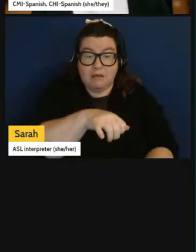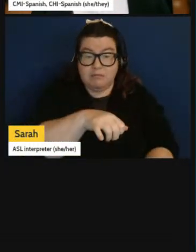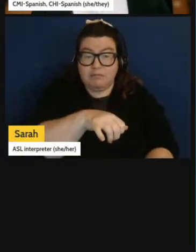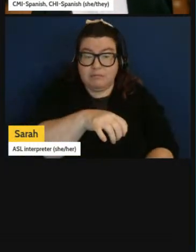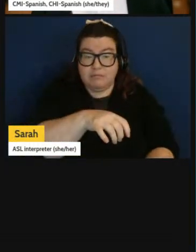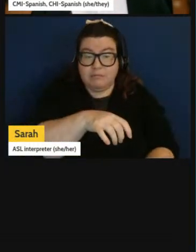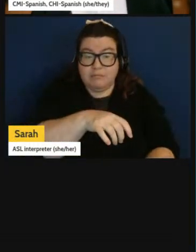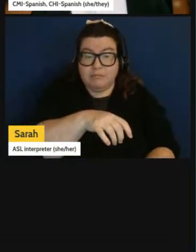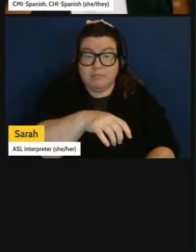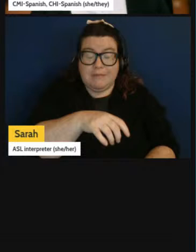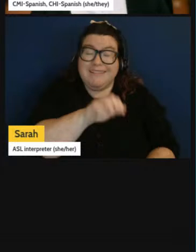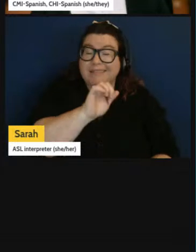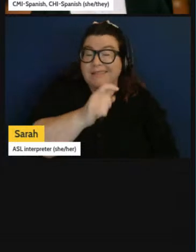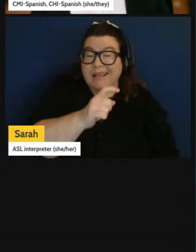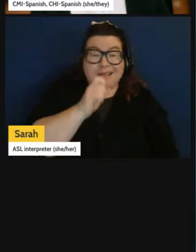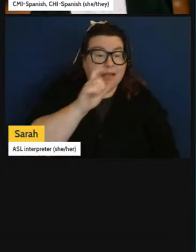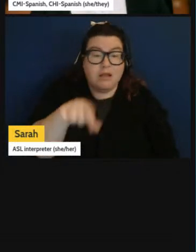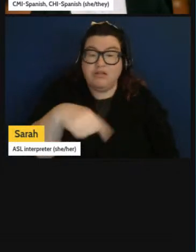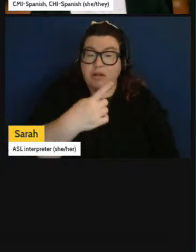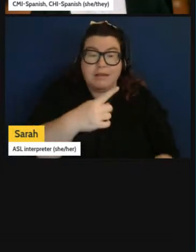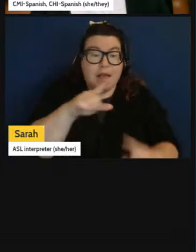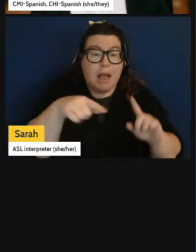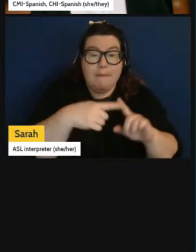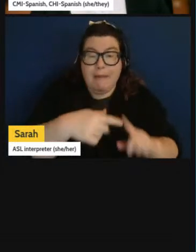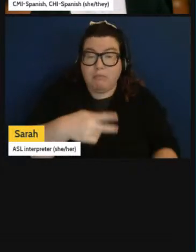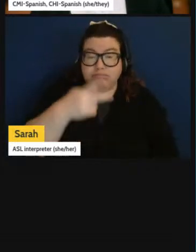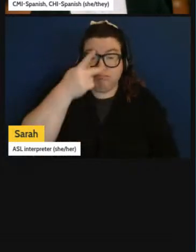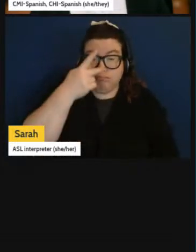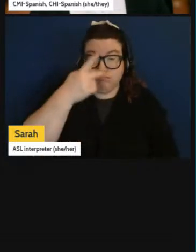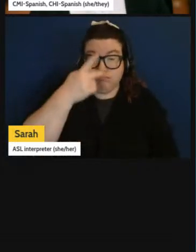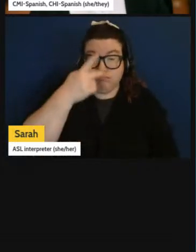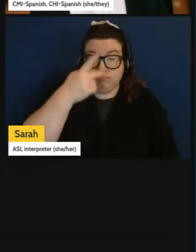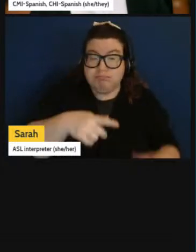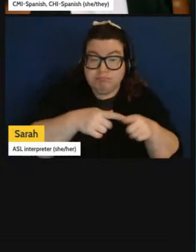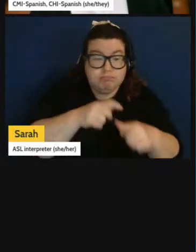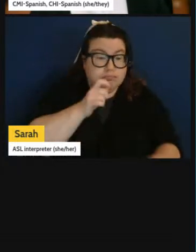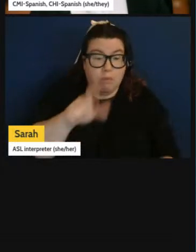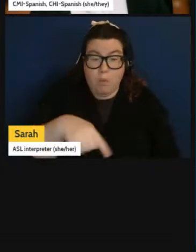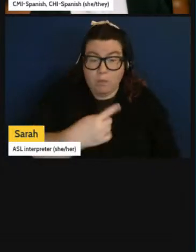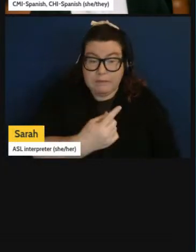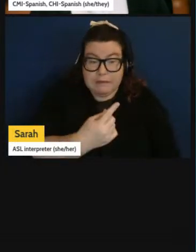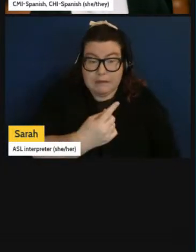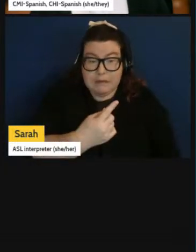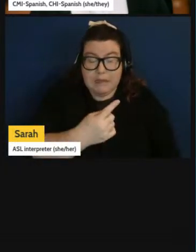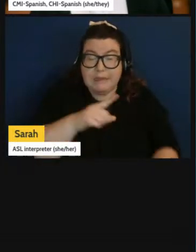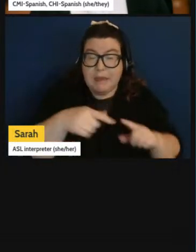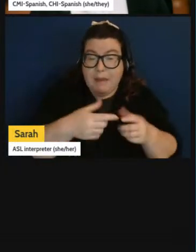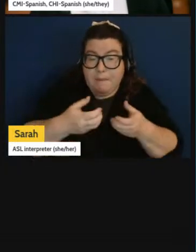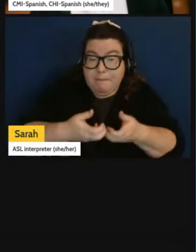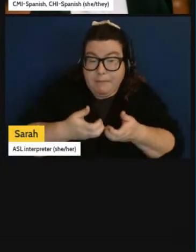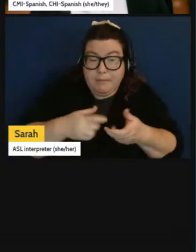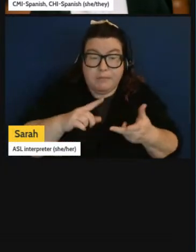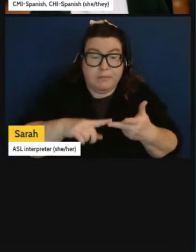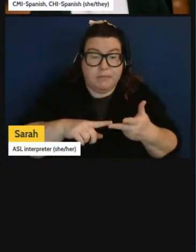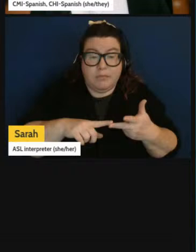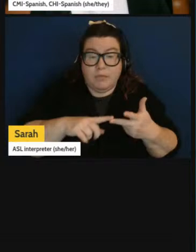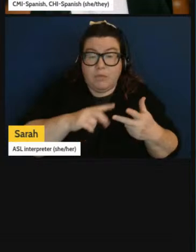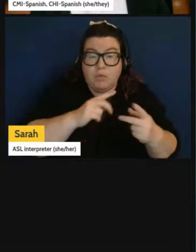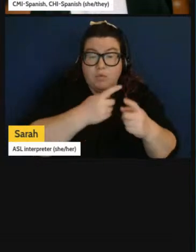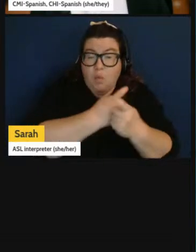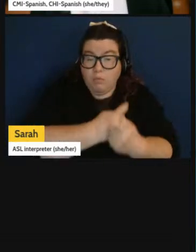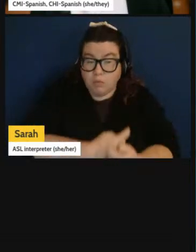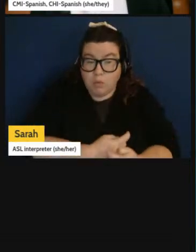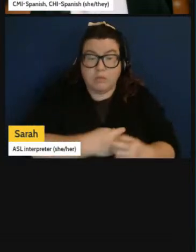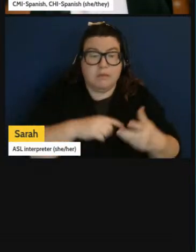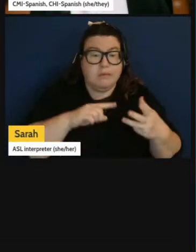remember, sex isn't just about genitalia, okay? It's about gonads. It's about chromosomes. It's